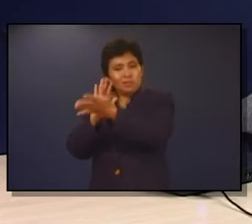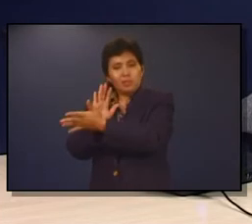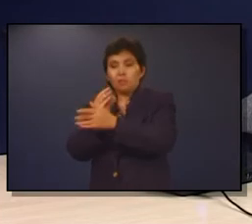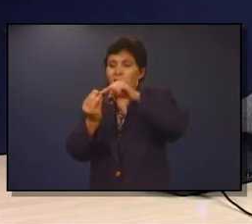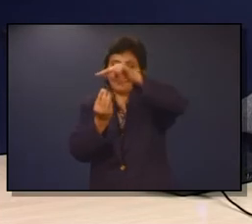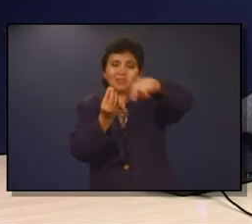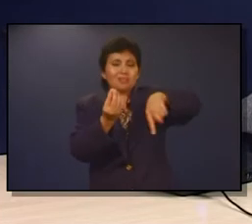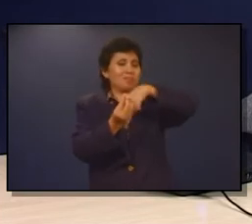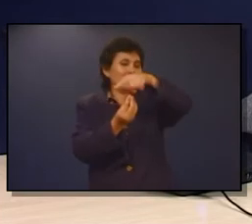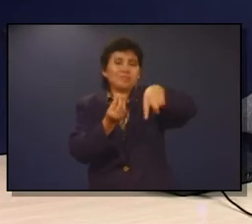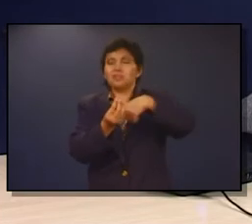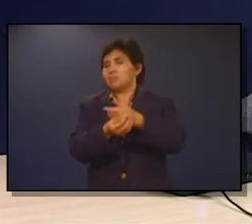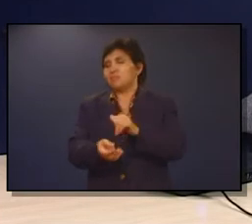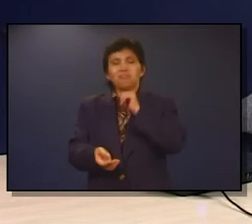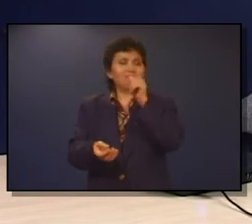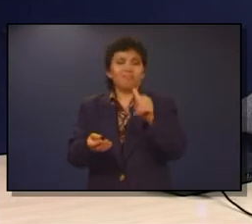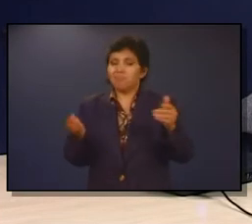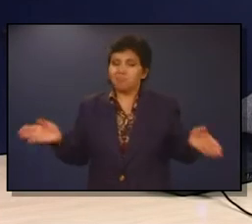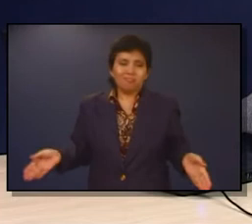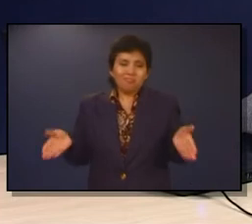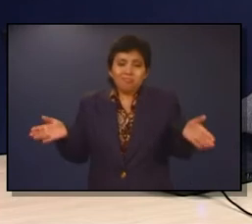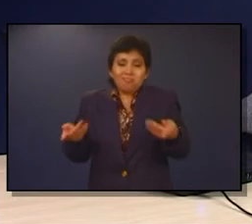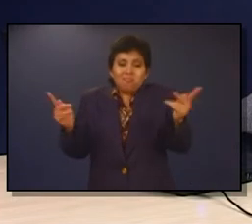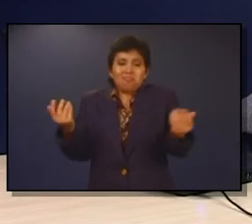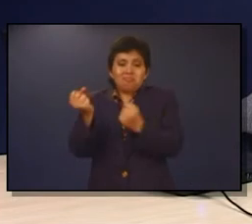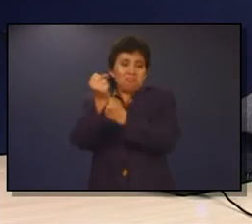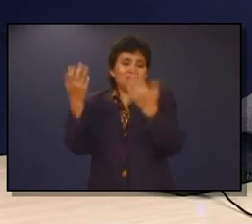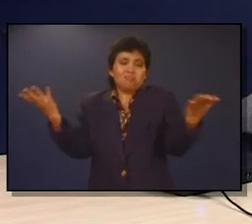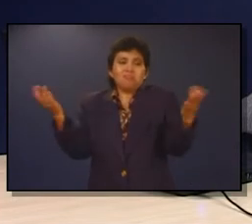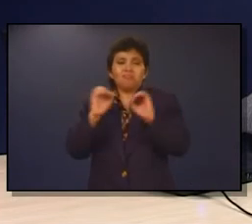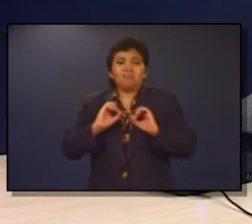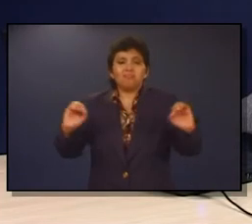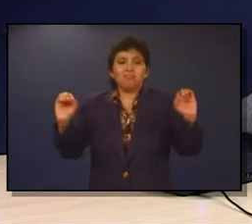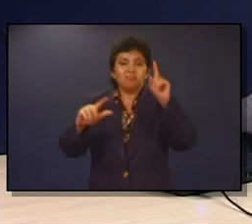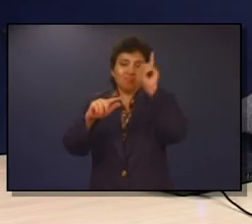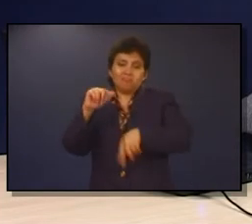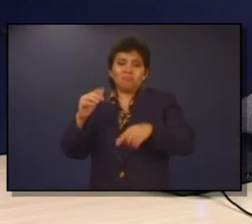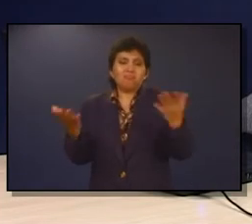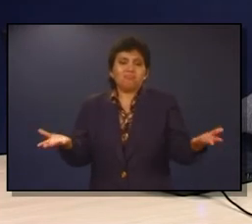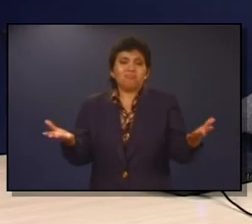The environment is just not right to do that. So that's why they do not have that kind of behavior.